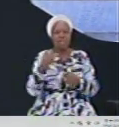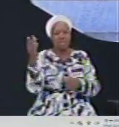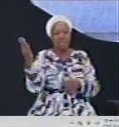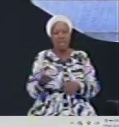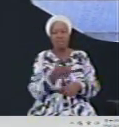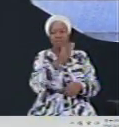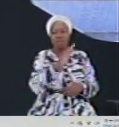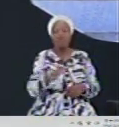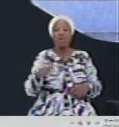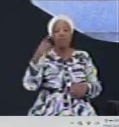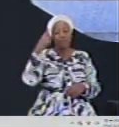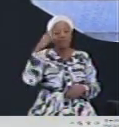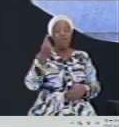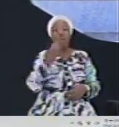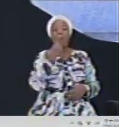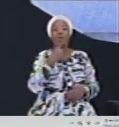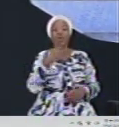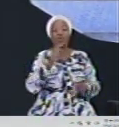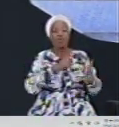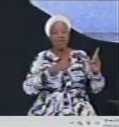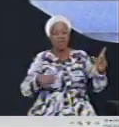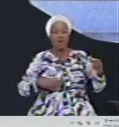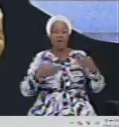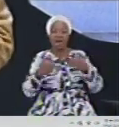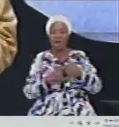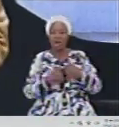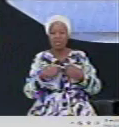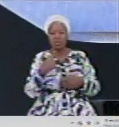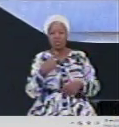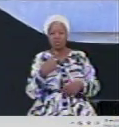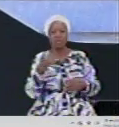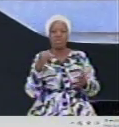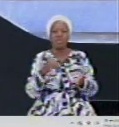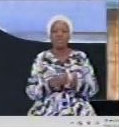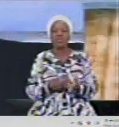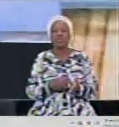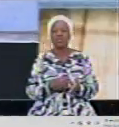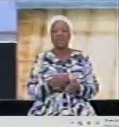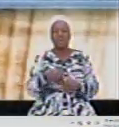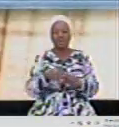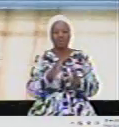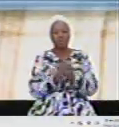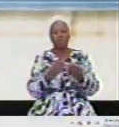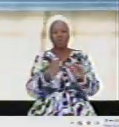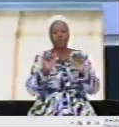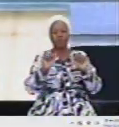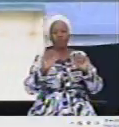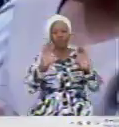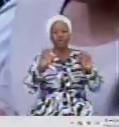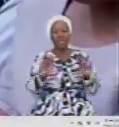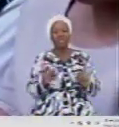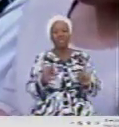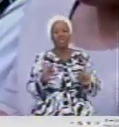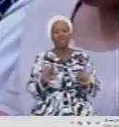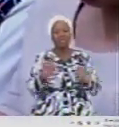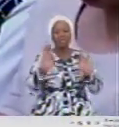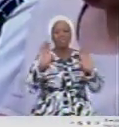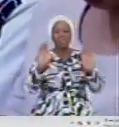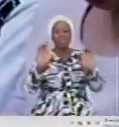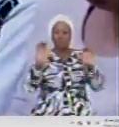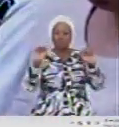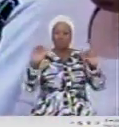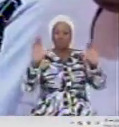the mouth of the Lord has spoken it. Acts of the Apostles chapter 5, we're reading from